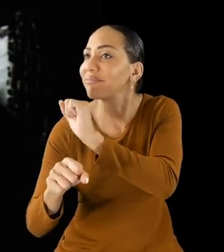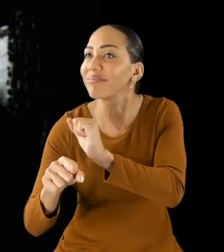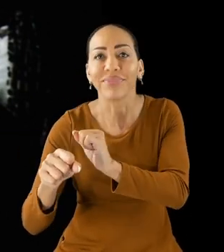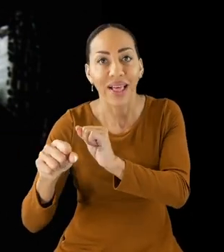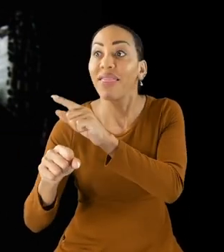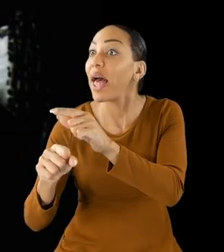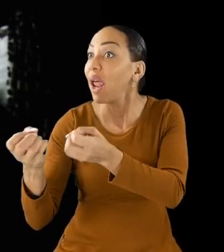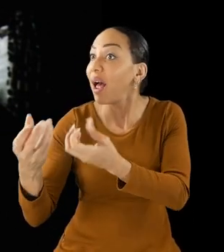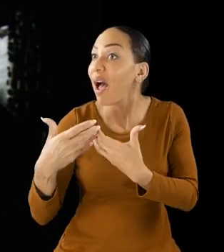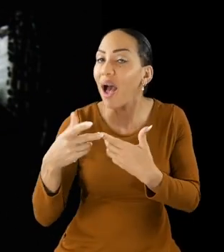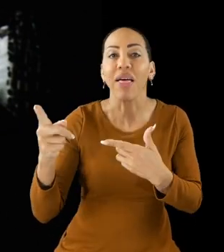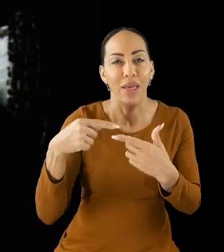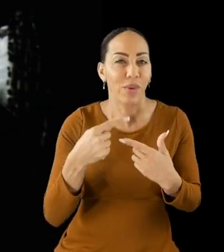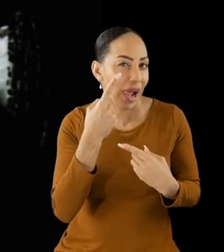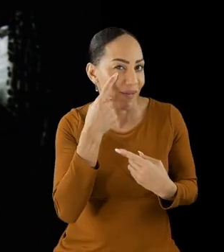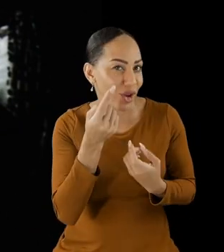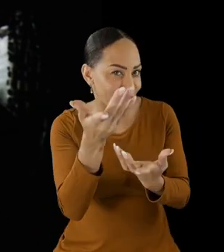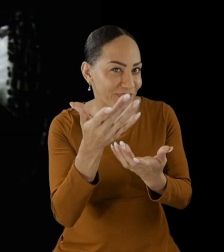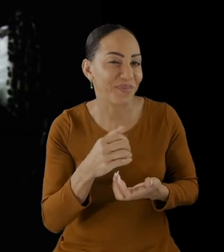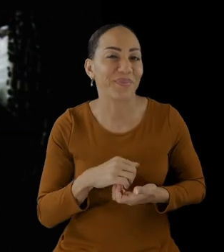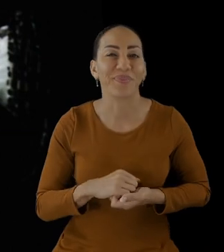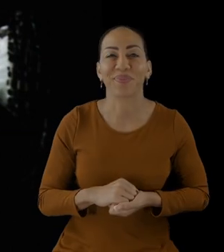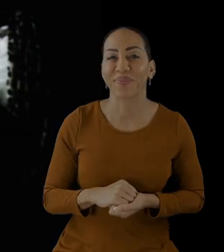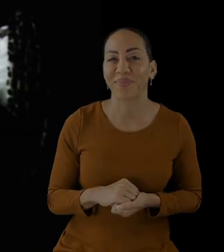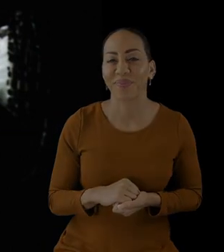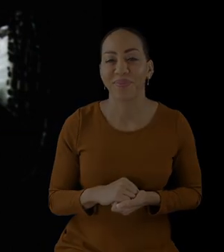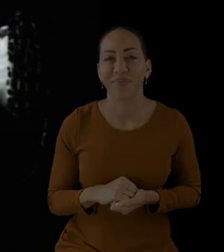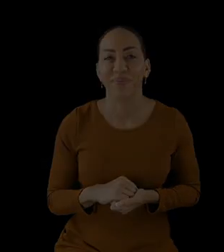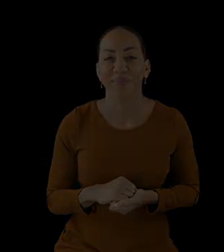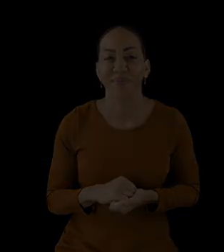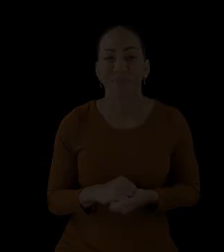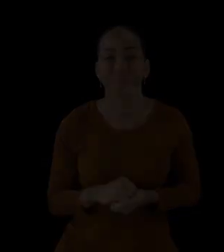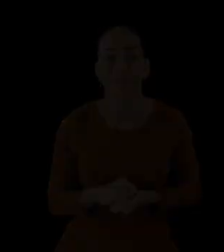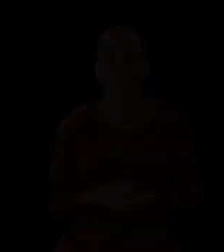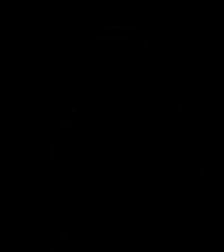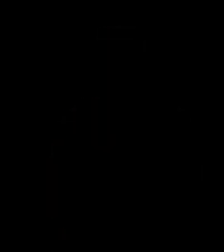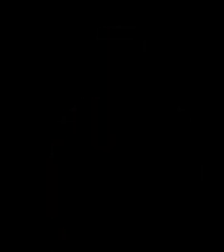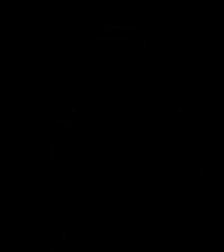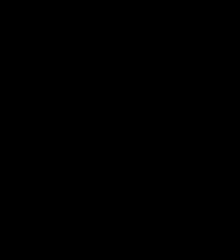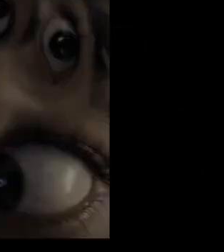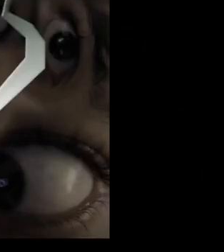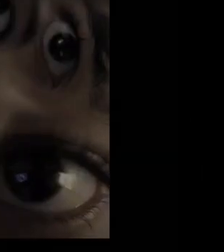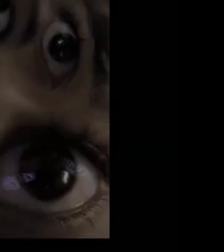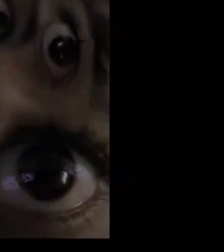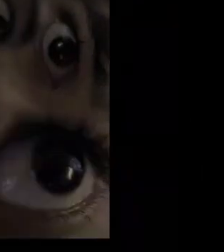and we work with their suggestions. So let's have a look, some clips.